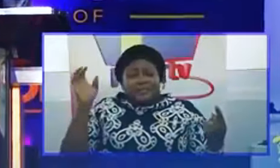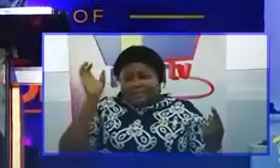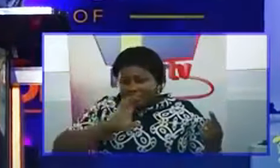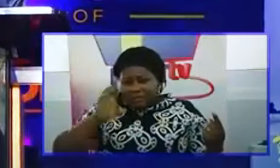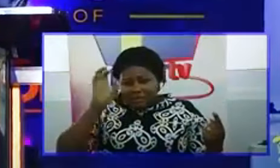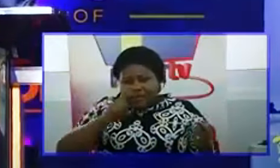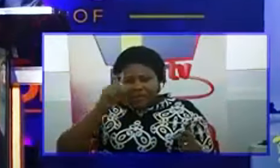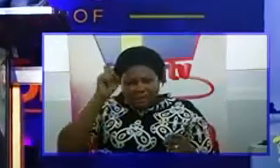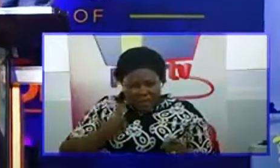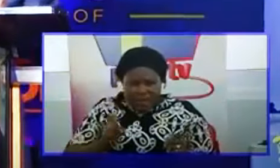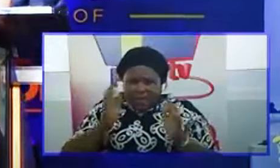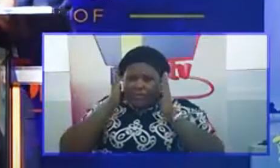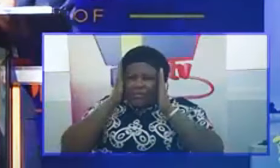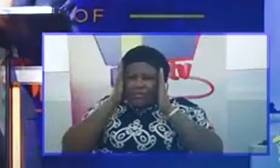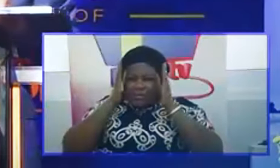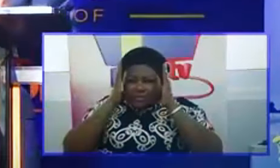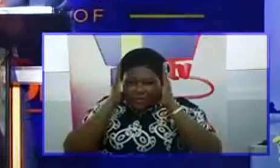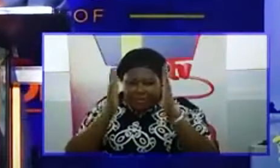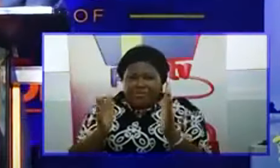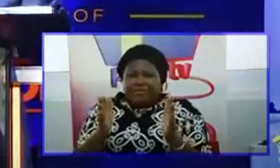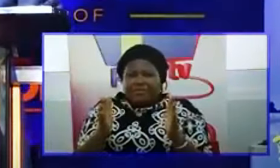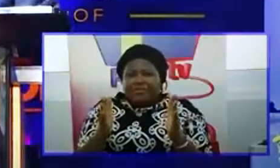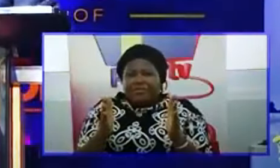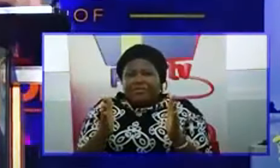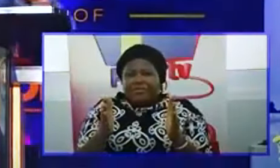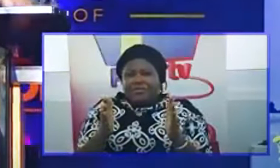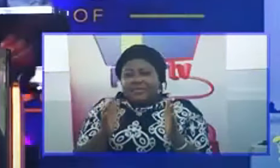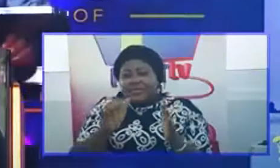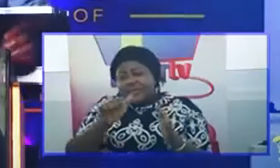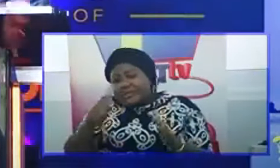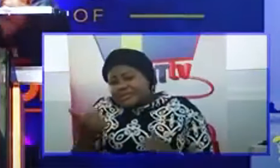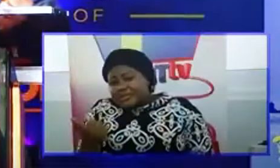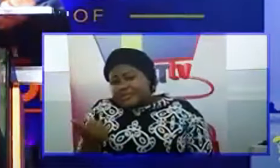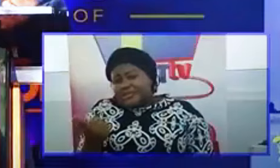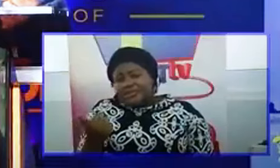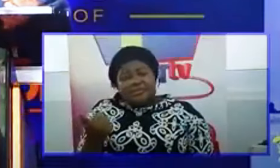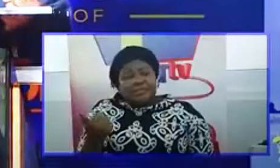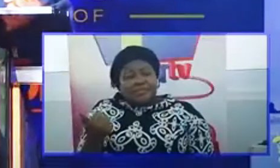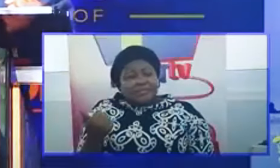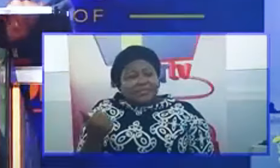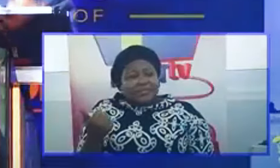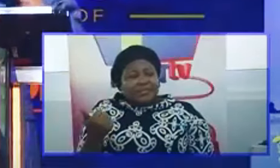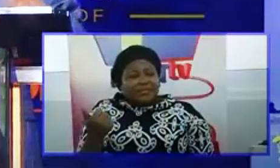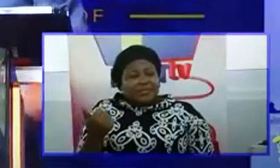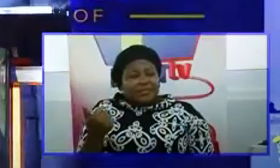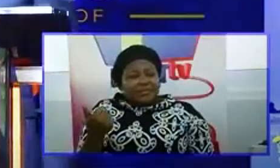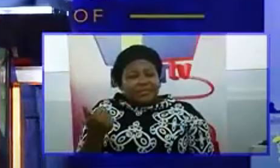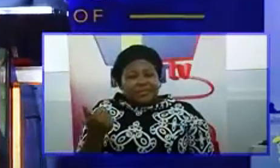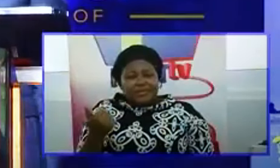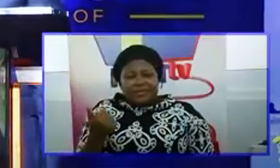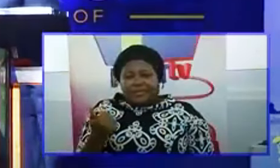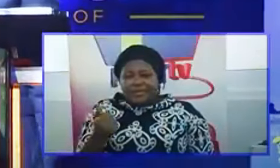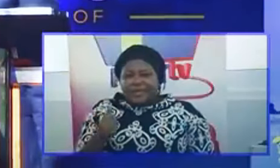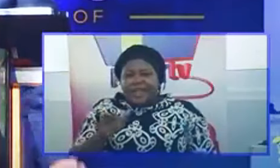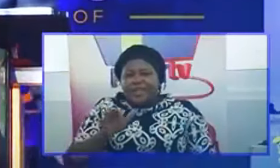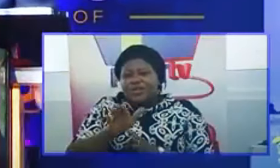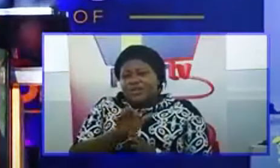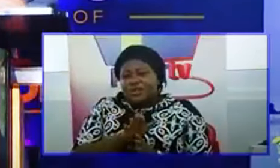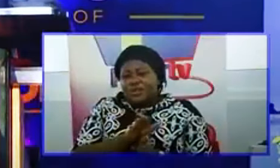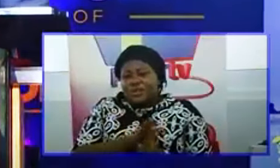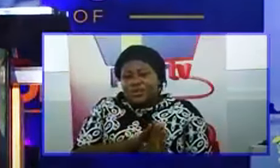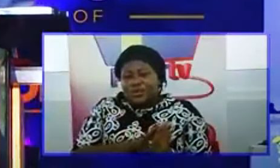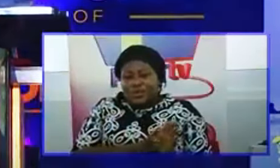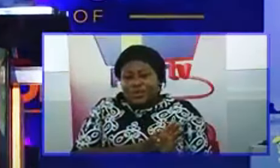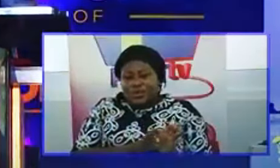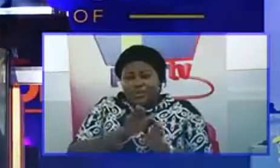You must concentrate. Then another factor that's militate against opportunity is delay.